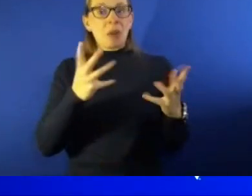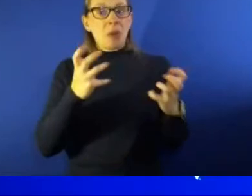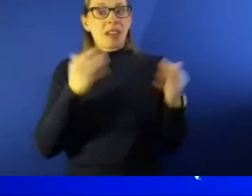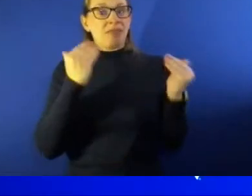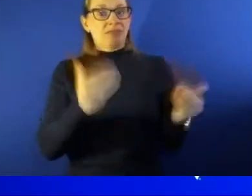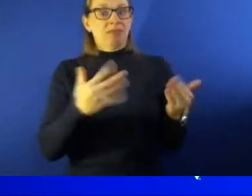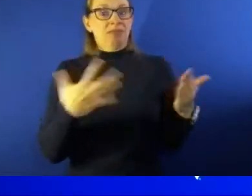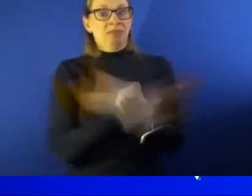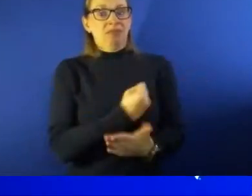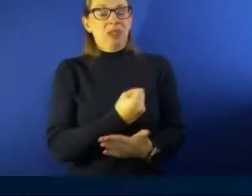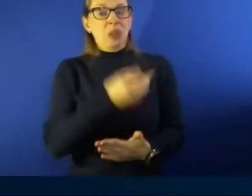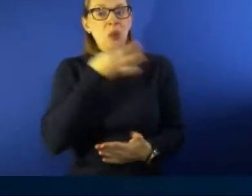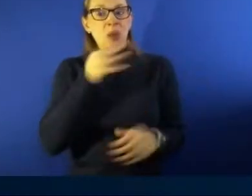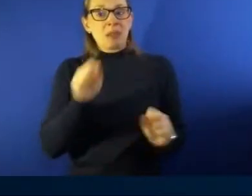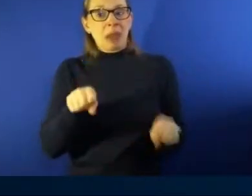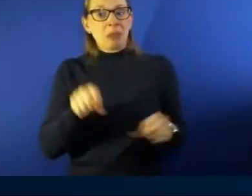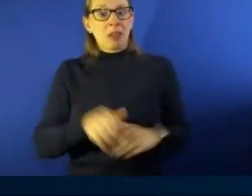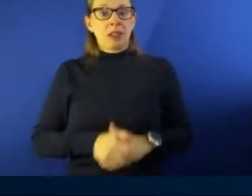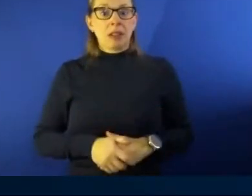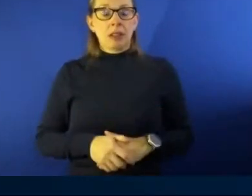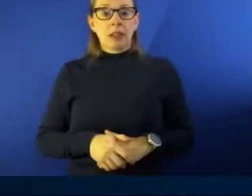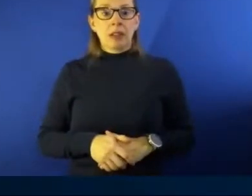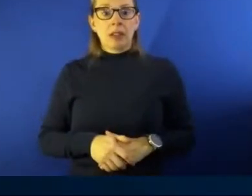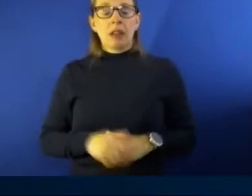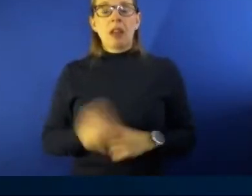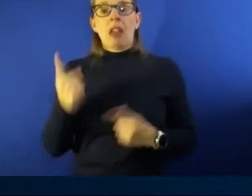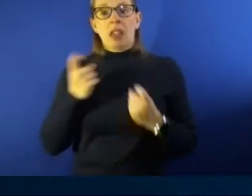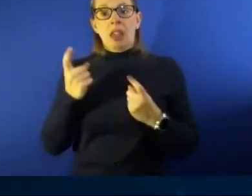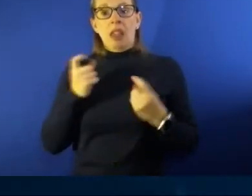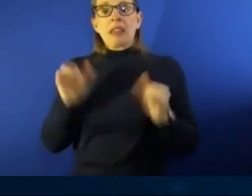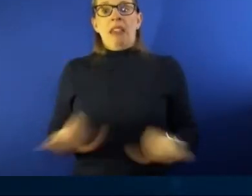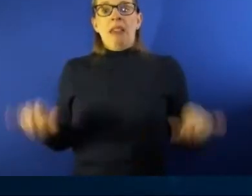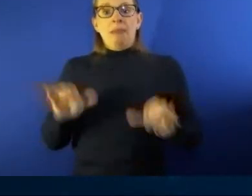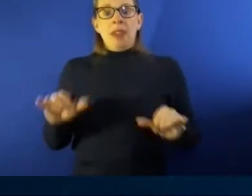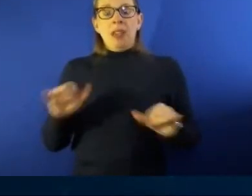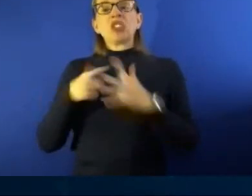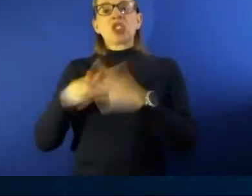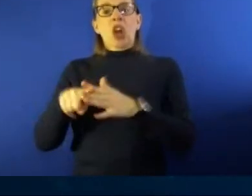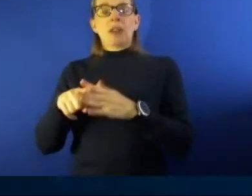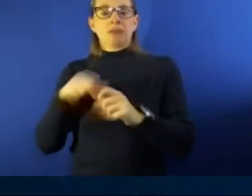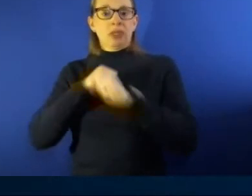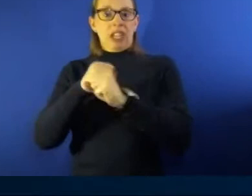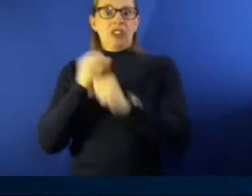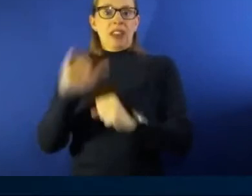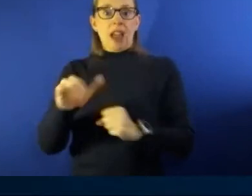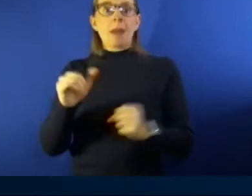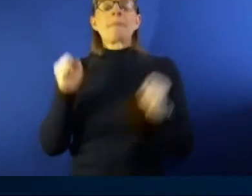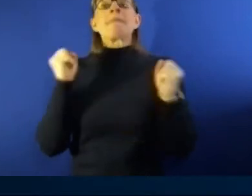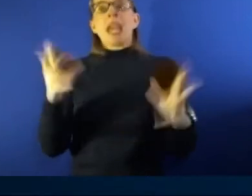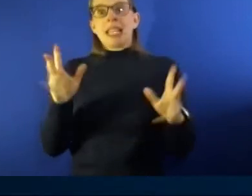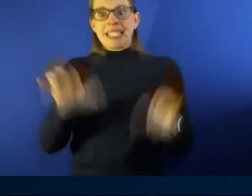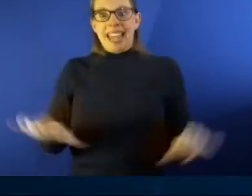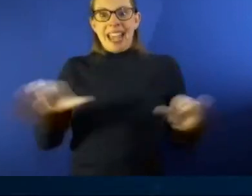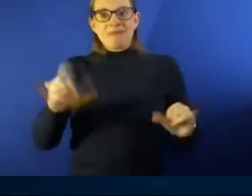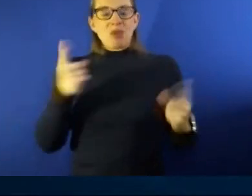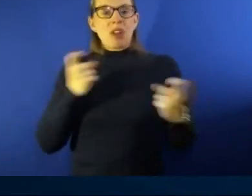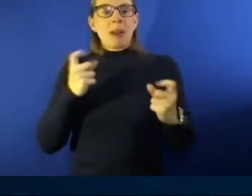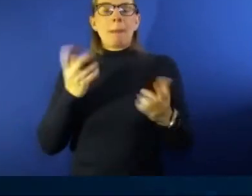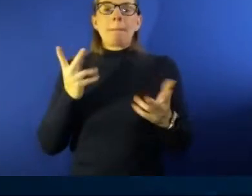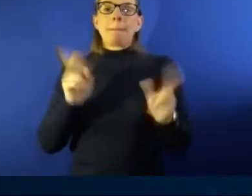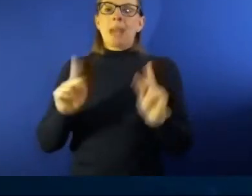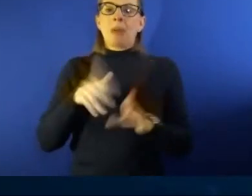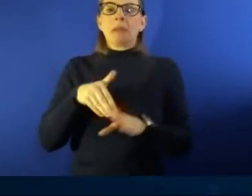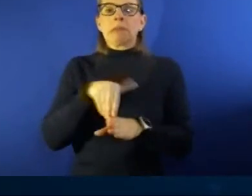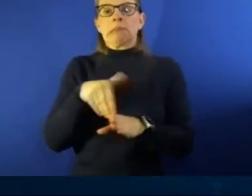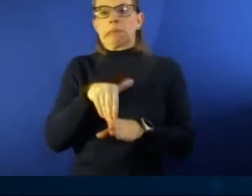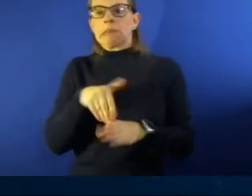as it's available. I'm sure you get a bunch. Start that protection. Right. Well, that's right. I'm sure you get a lot of those questions, kind of people who are on the line. We've got the holidays coming.